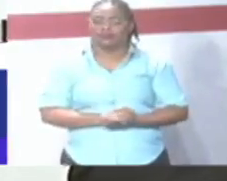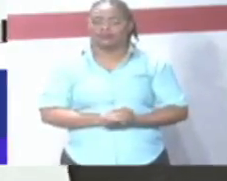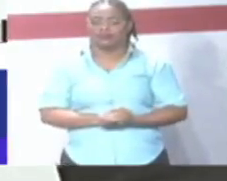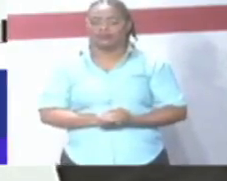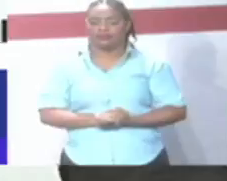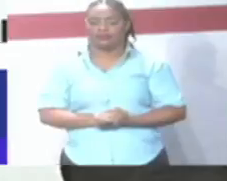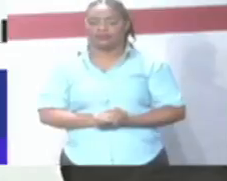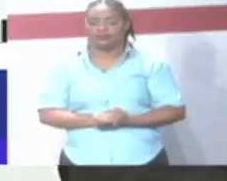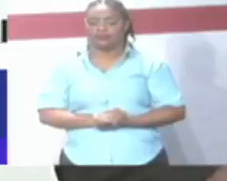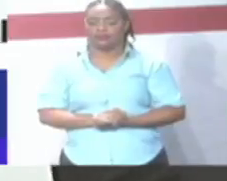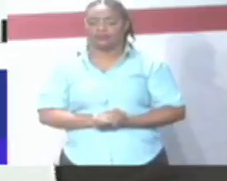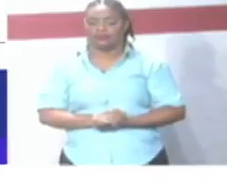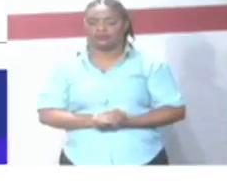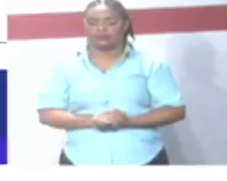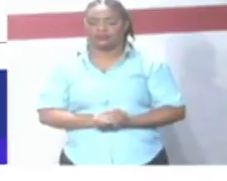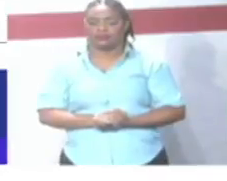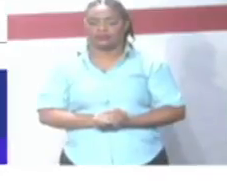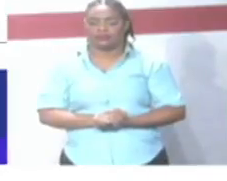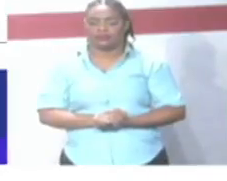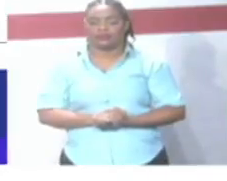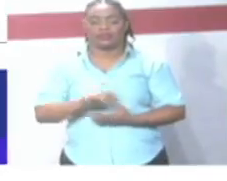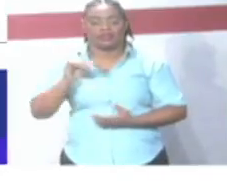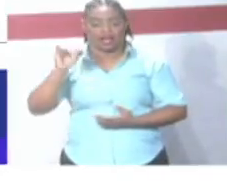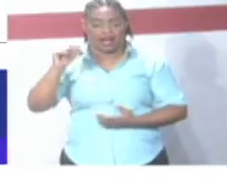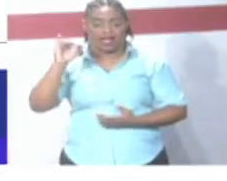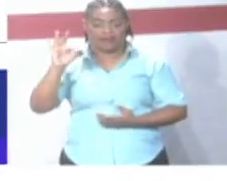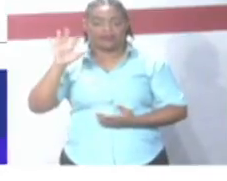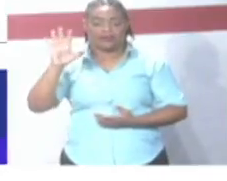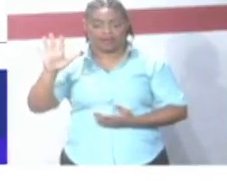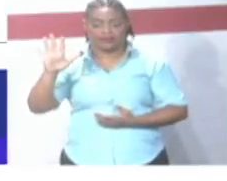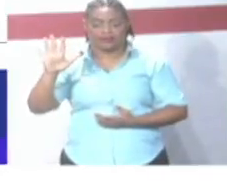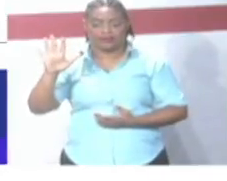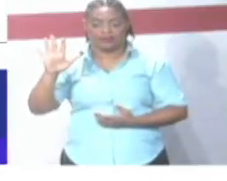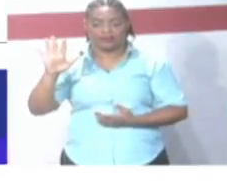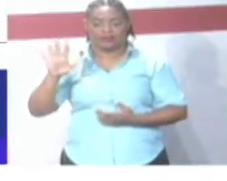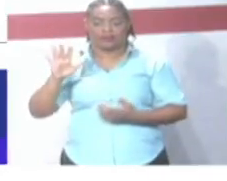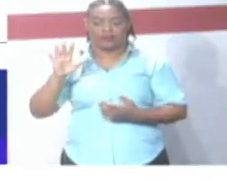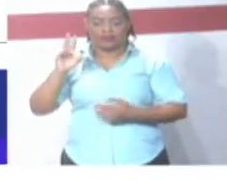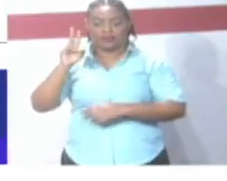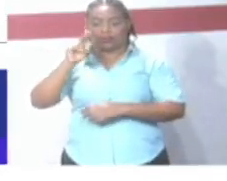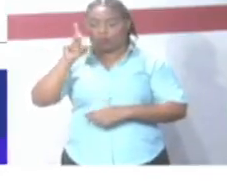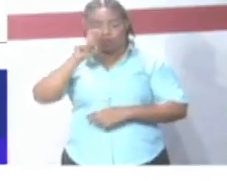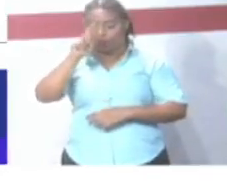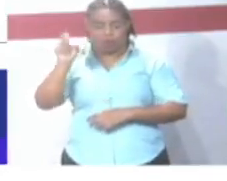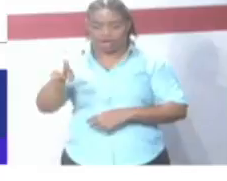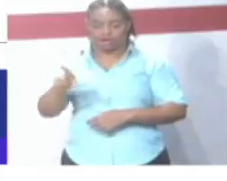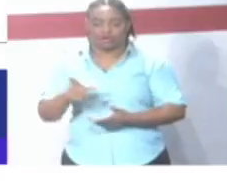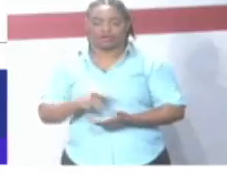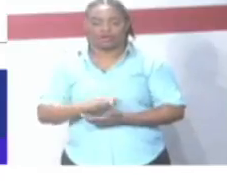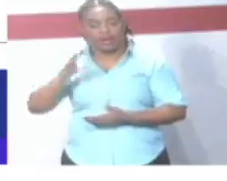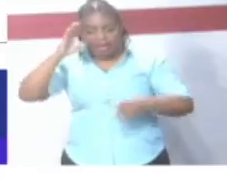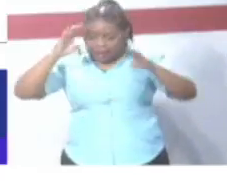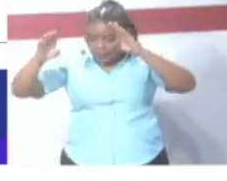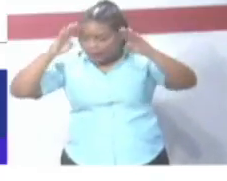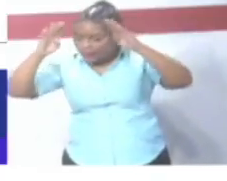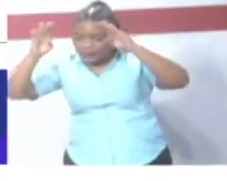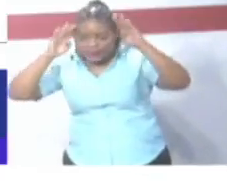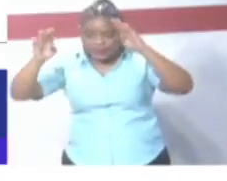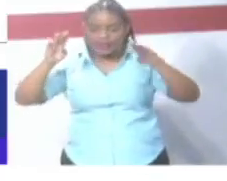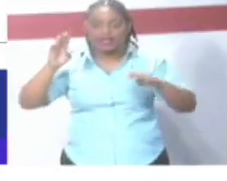morning. Good morning to everyone there with Field Tuner I-95.5. Minister Dial